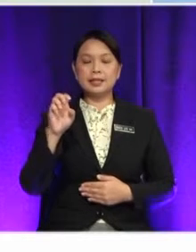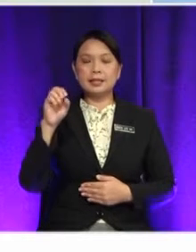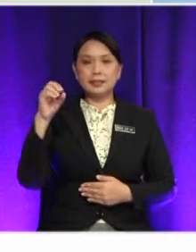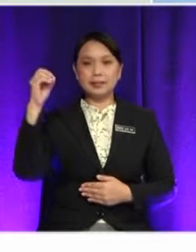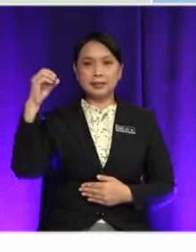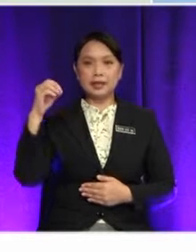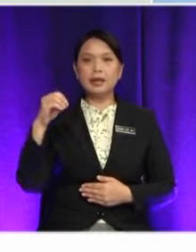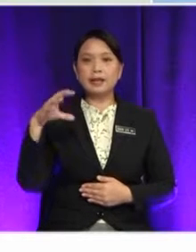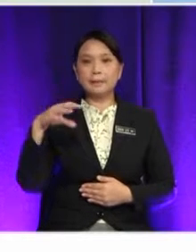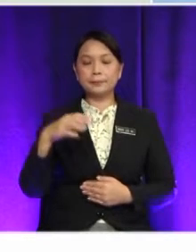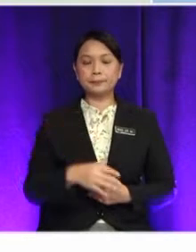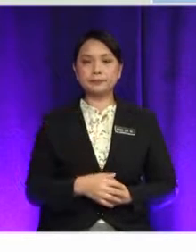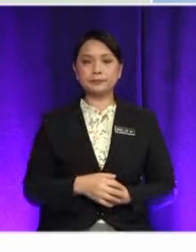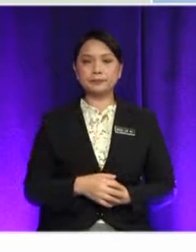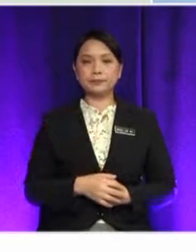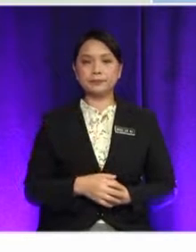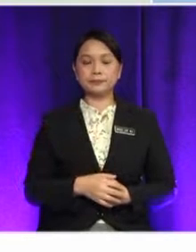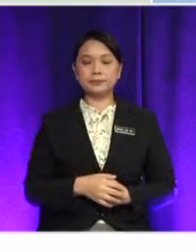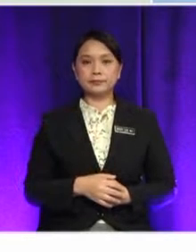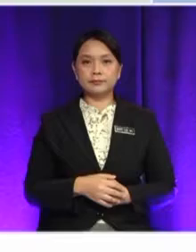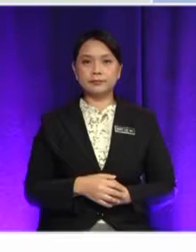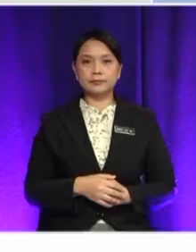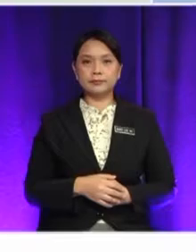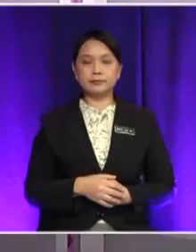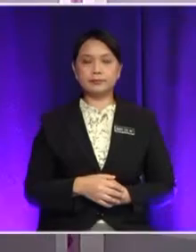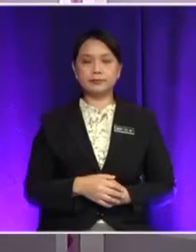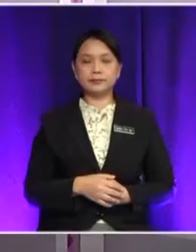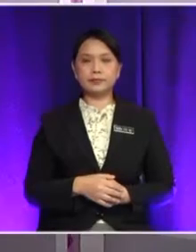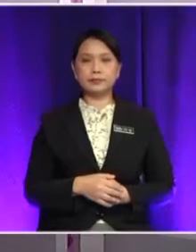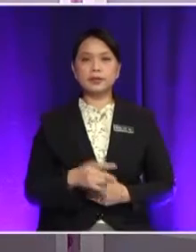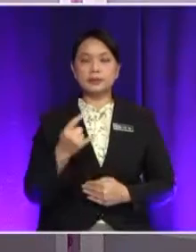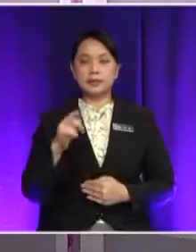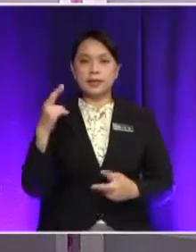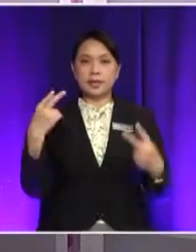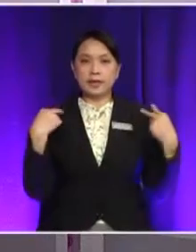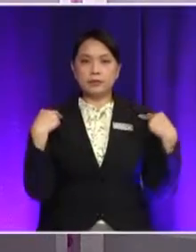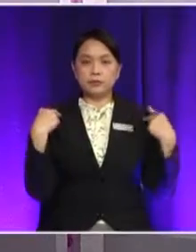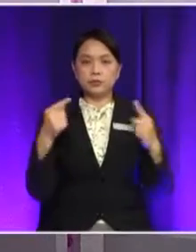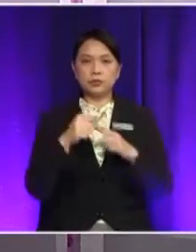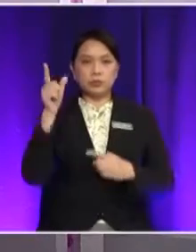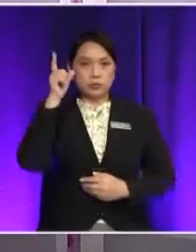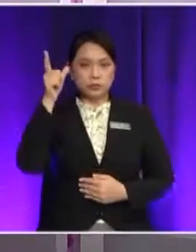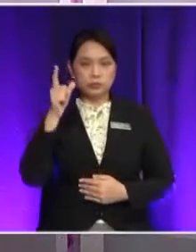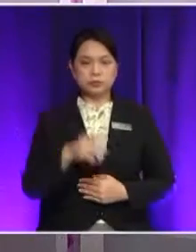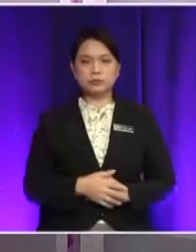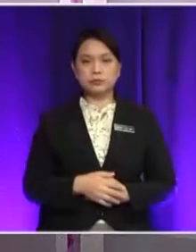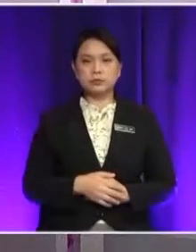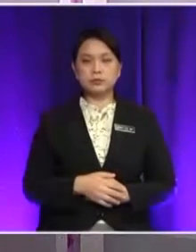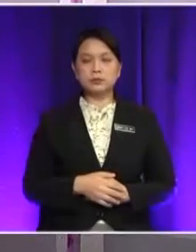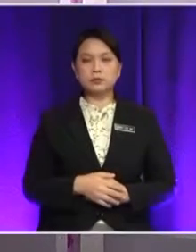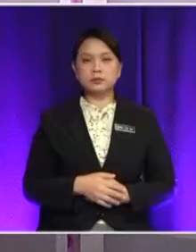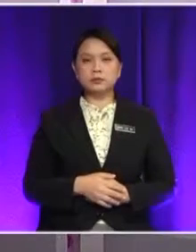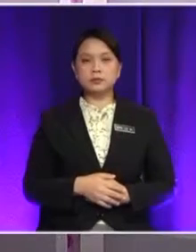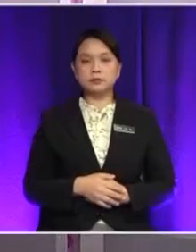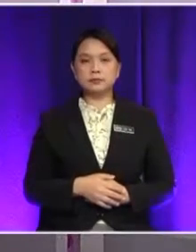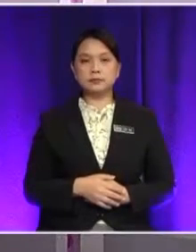word this is plural. Right. So they have to look for the subjects which give them the similar meaning of plurality there.